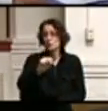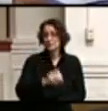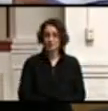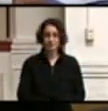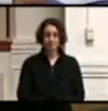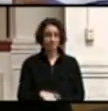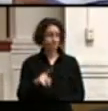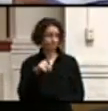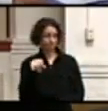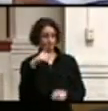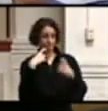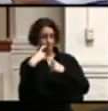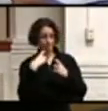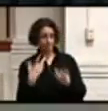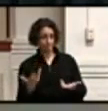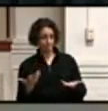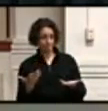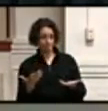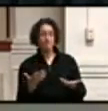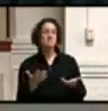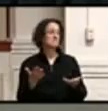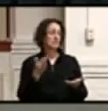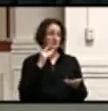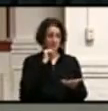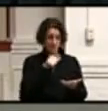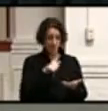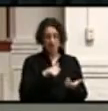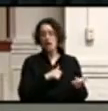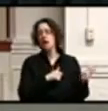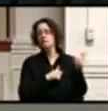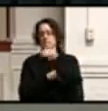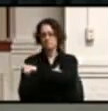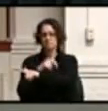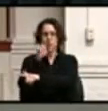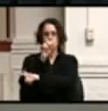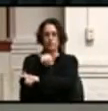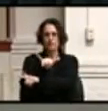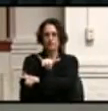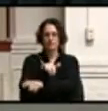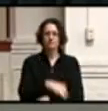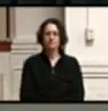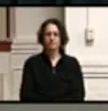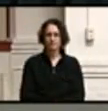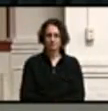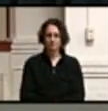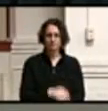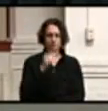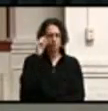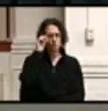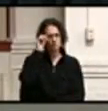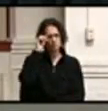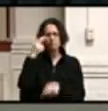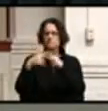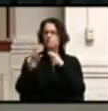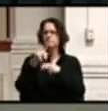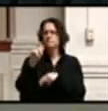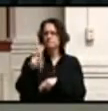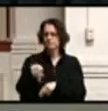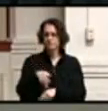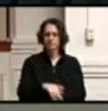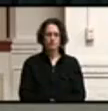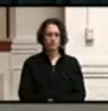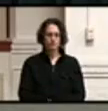Questions for me before we turn it over to Ray? Thanks, Steve. Just a quickie. Sure. When do